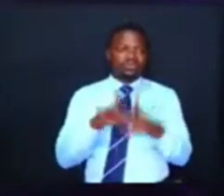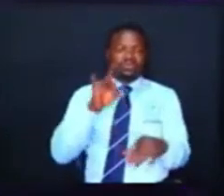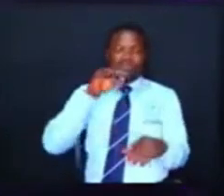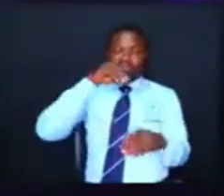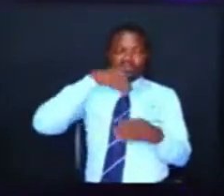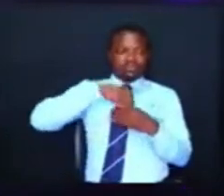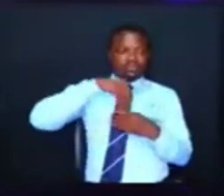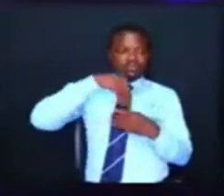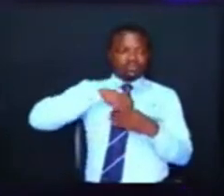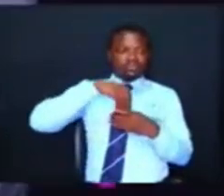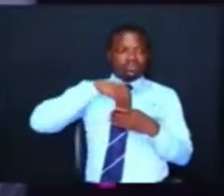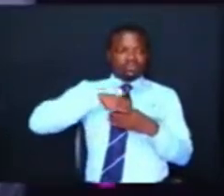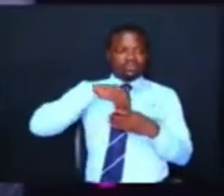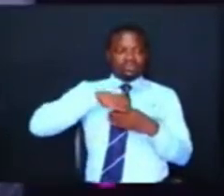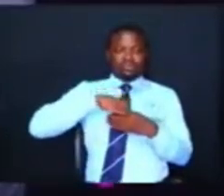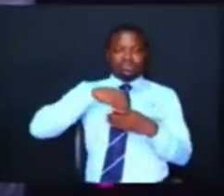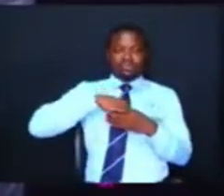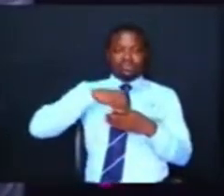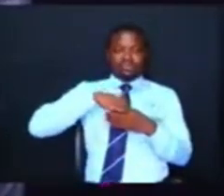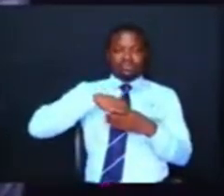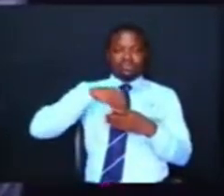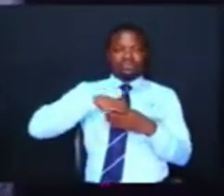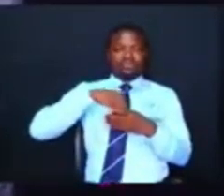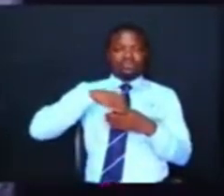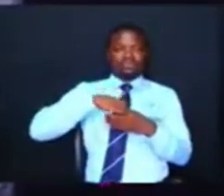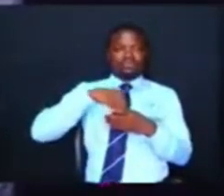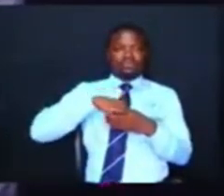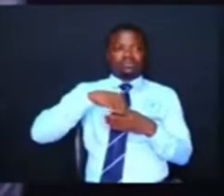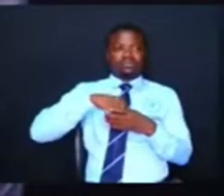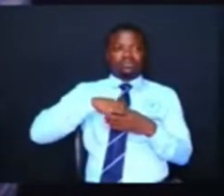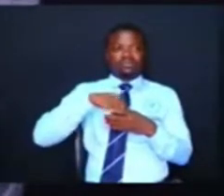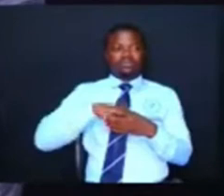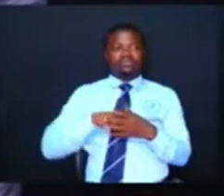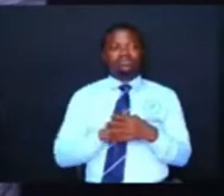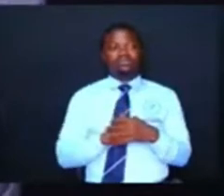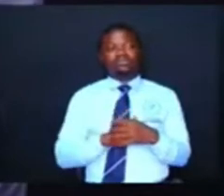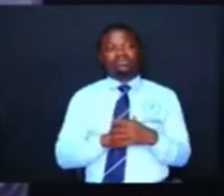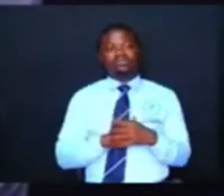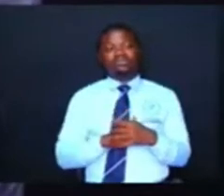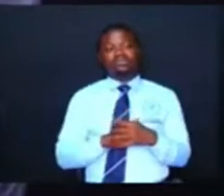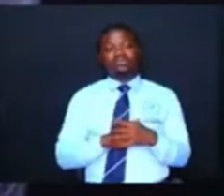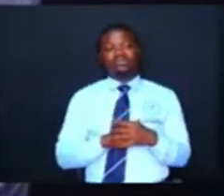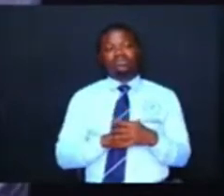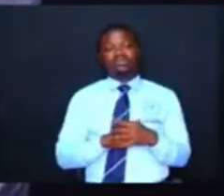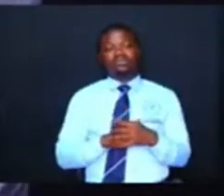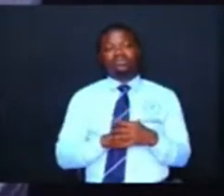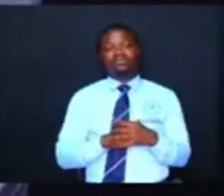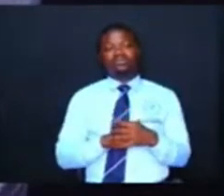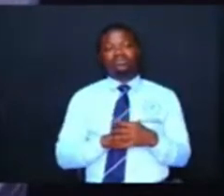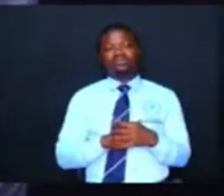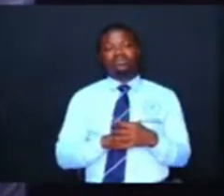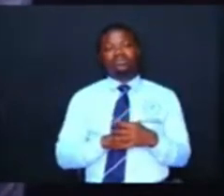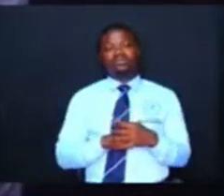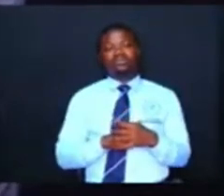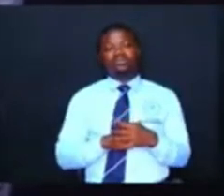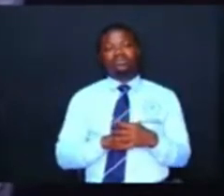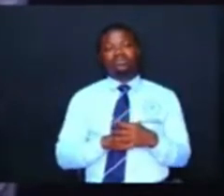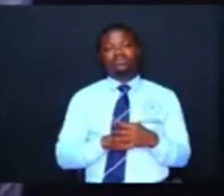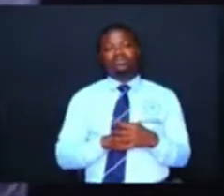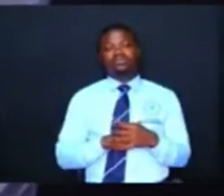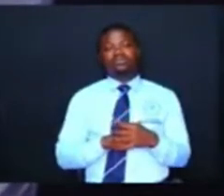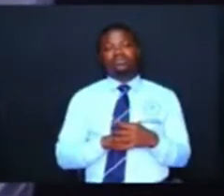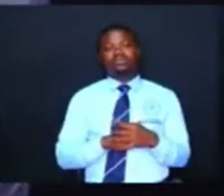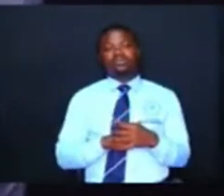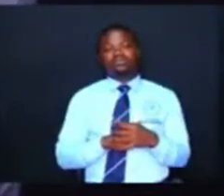on free ne nu nyam ahunyamu emma mon fa ne honhom so nya tumi emu ahoden emu nipanim.